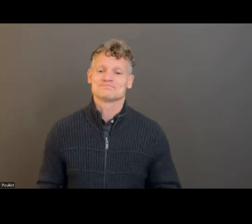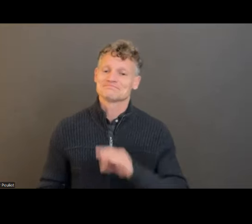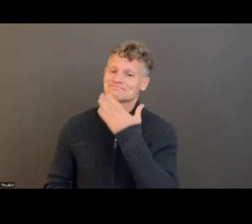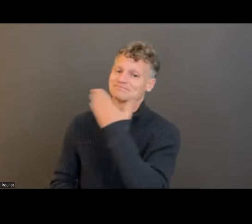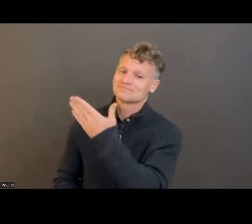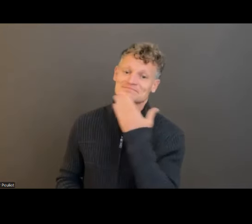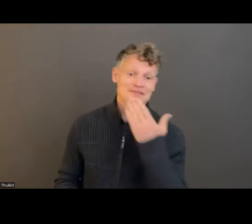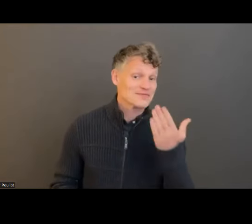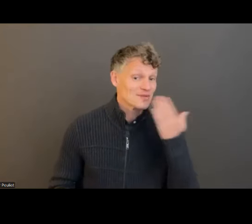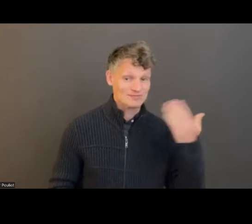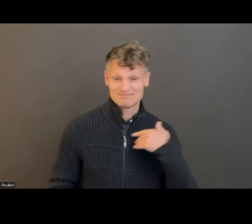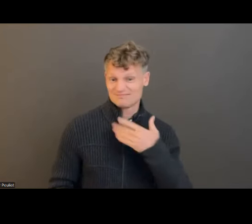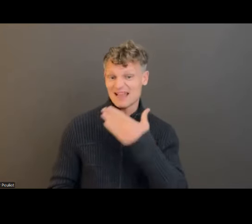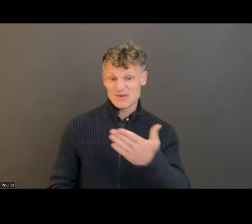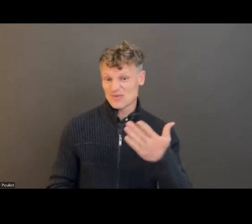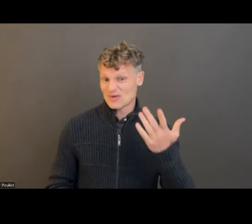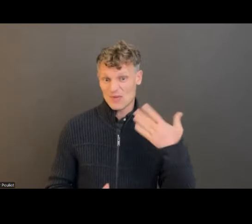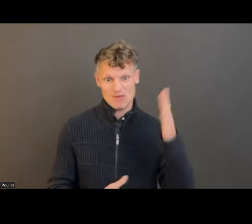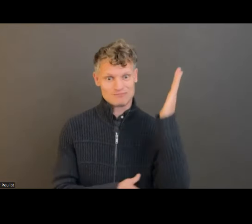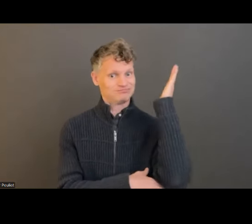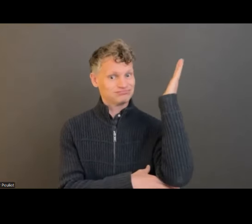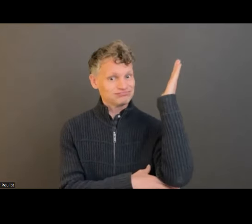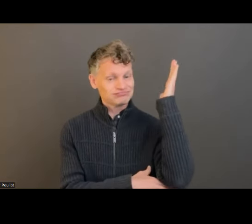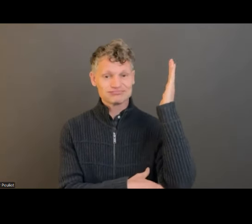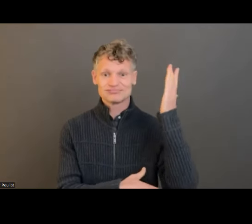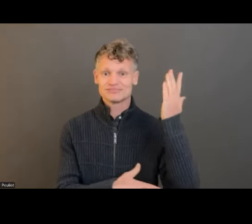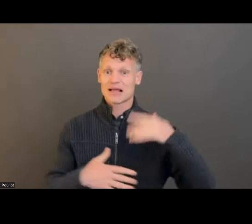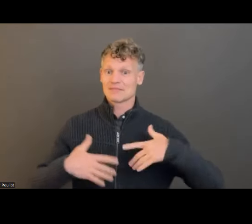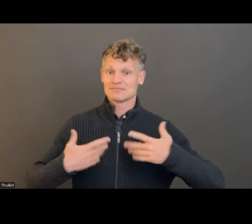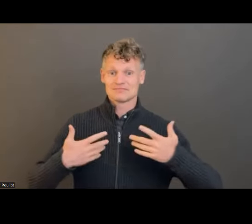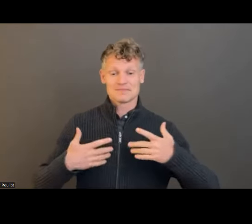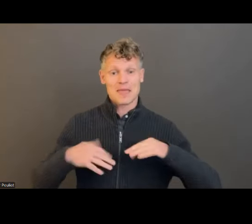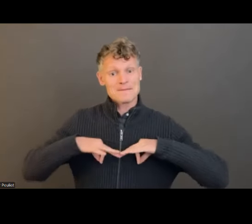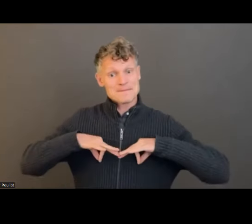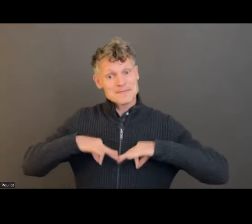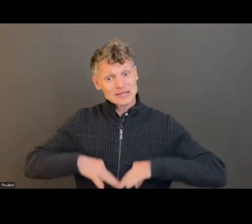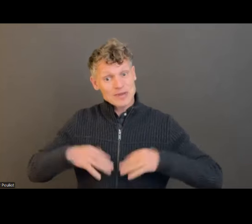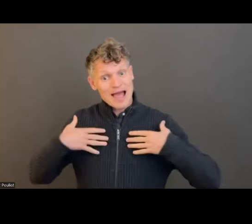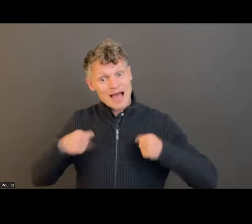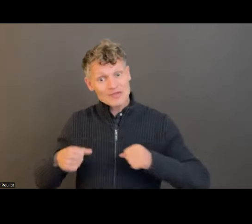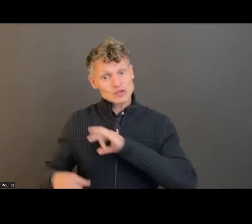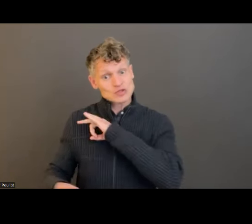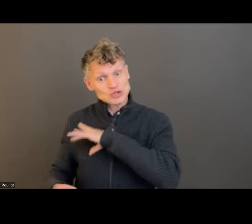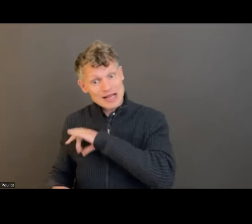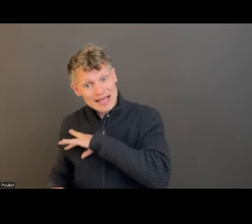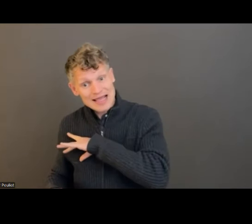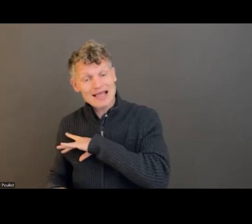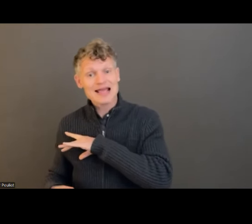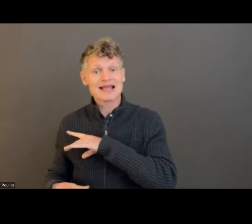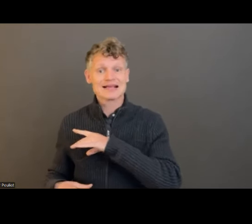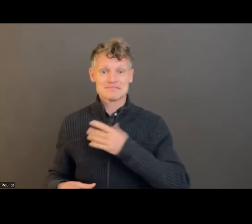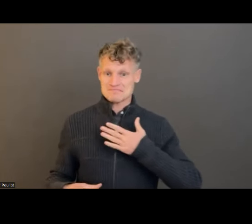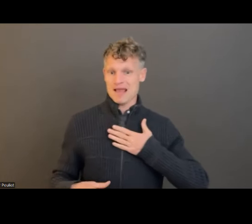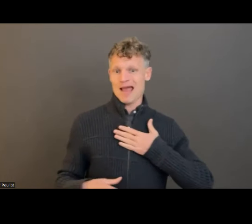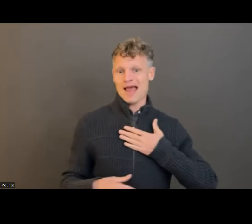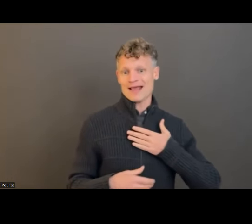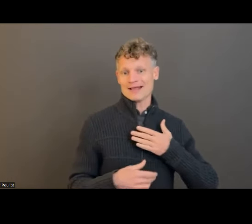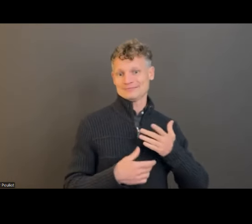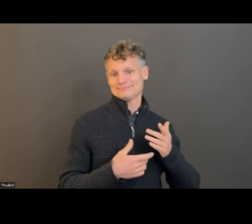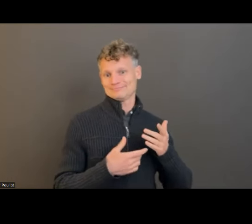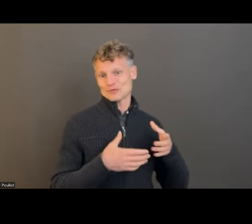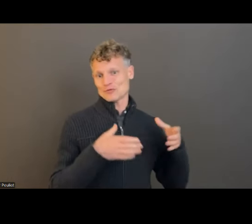the panelists, our colleagues from the Ministry of Health of Chile, my colleagues from the Social and Environmental Determinants of